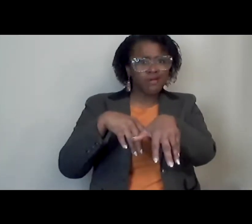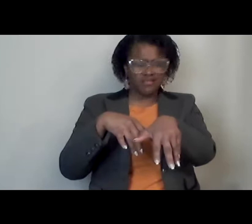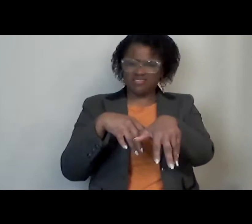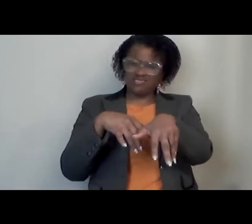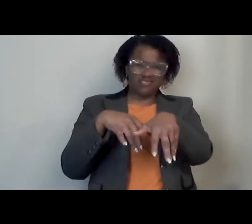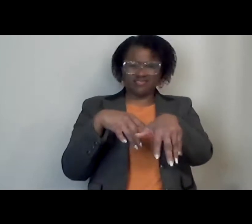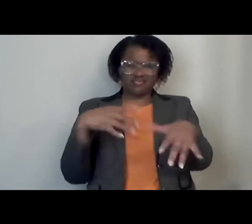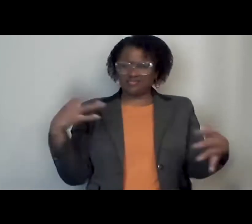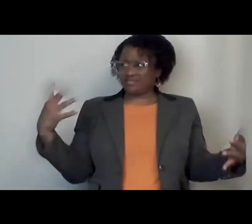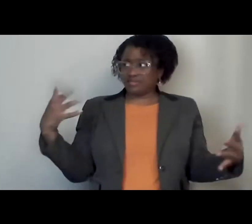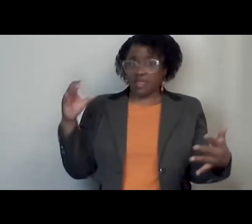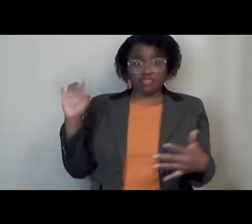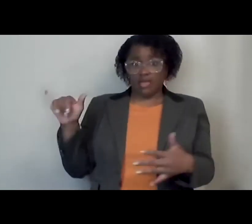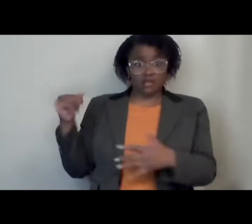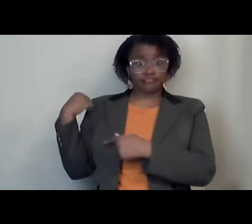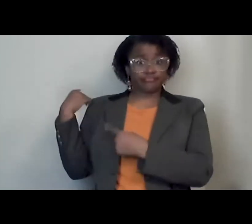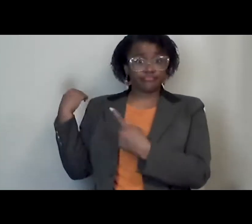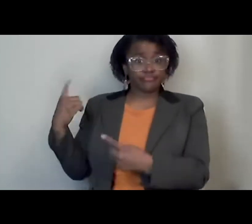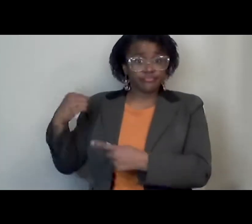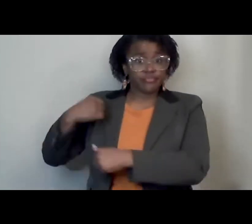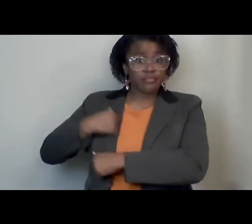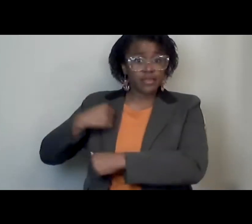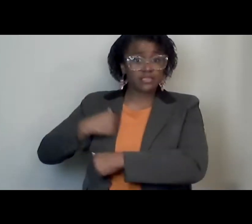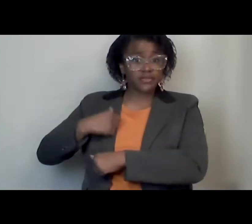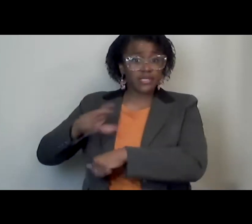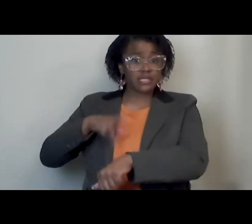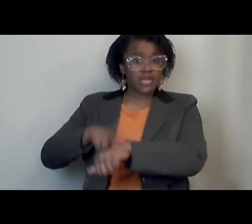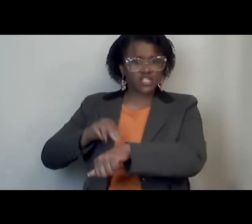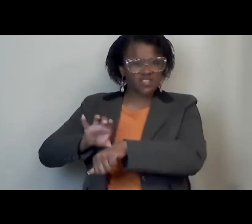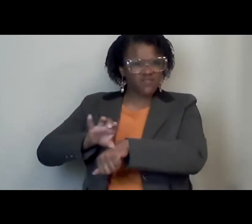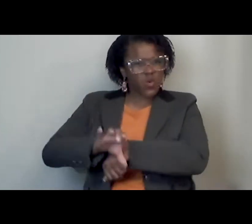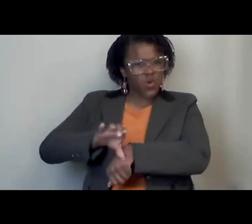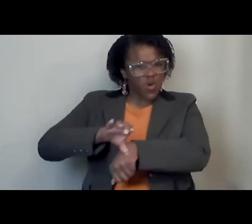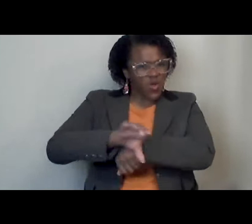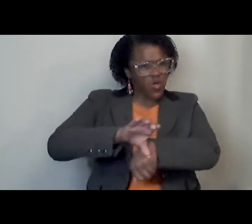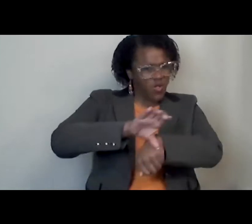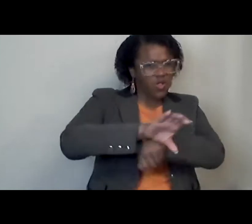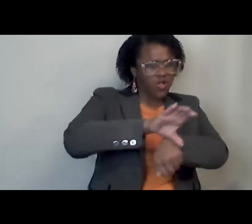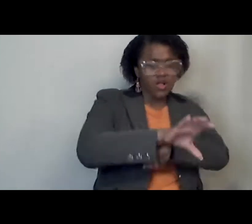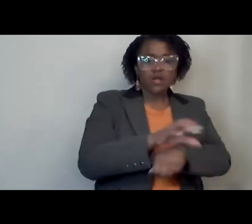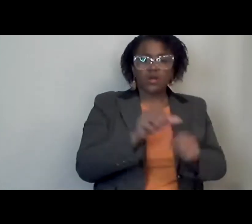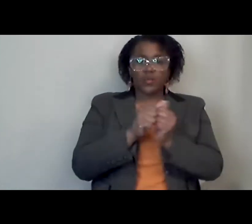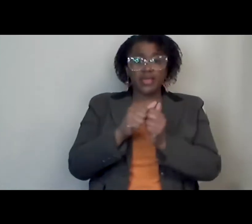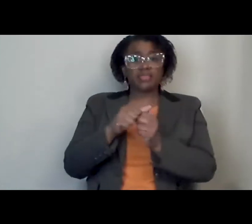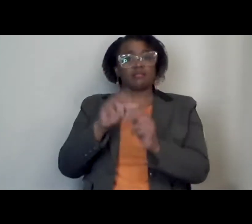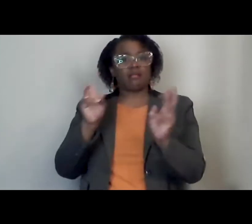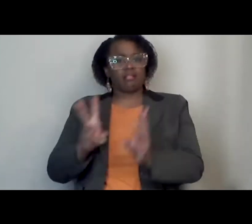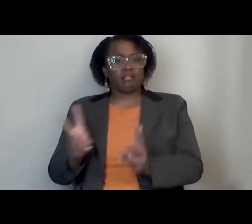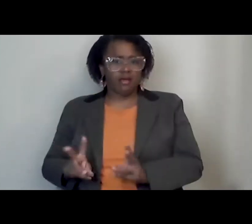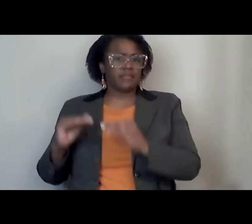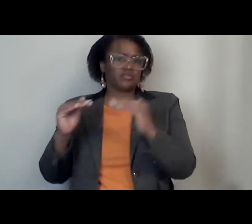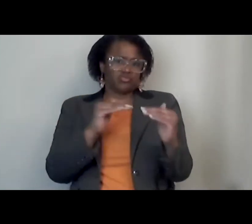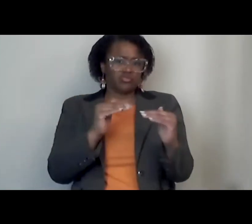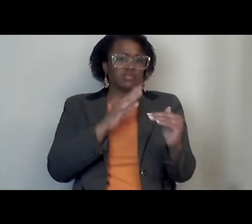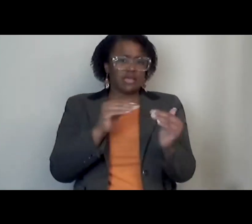pretty consistent with what militarized nations do around the world with climate justice organizers and